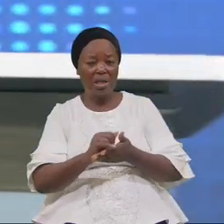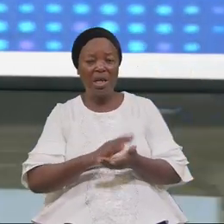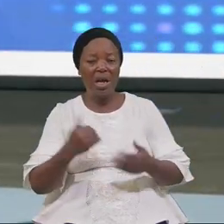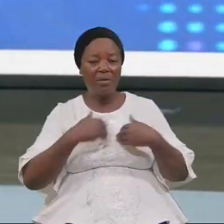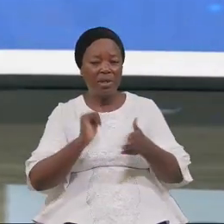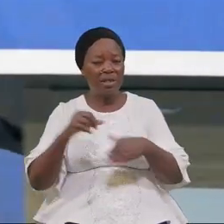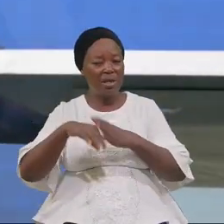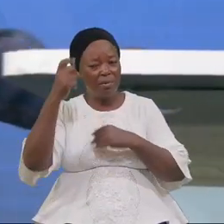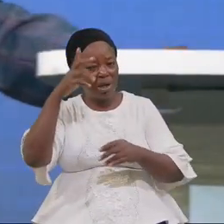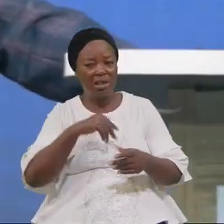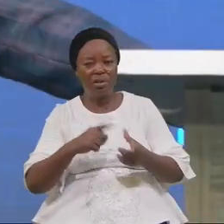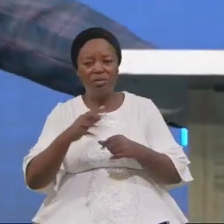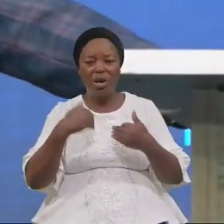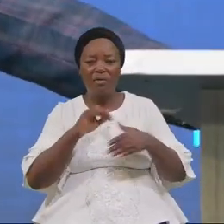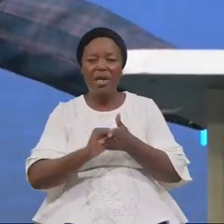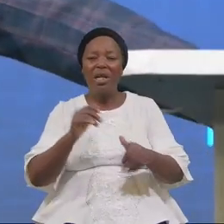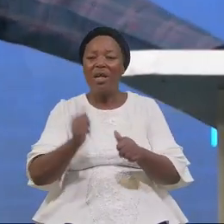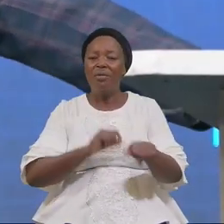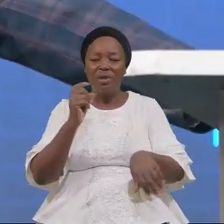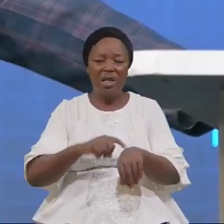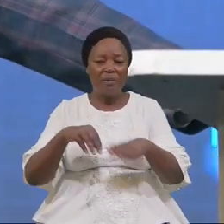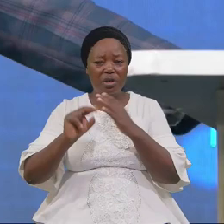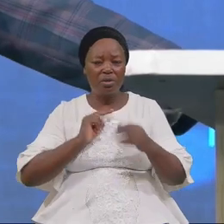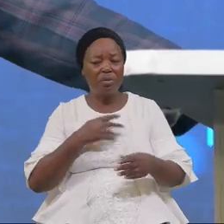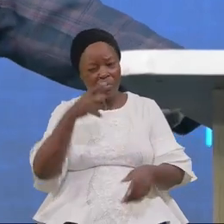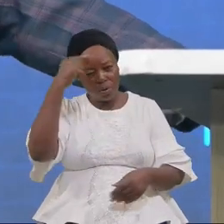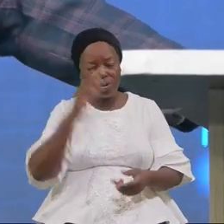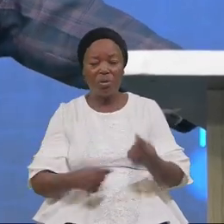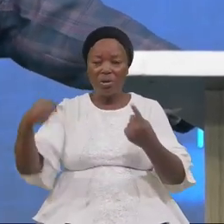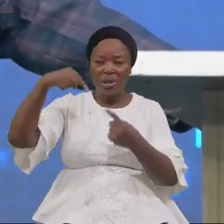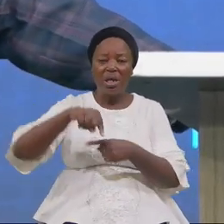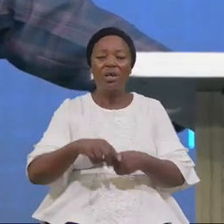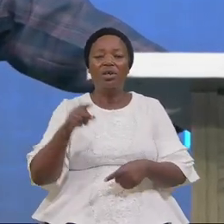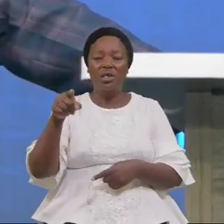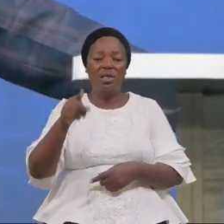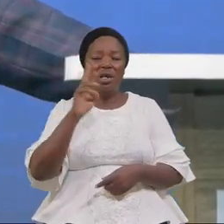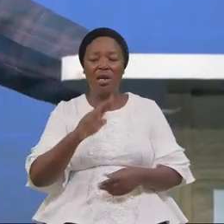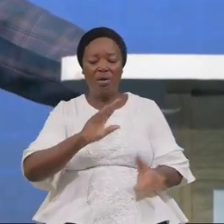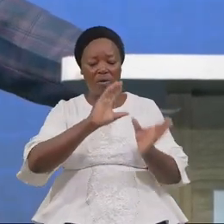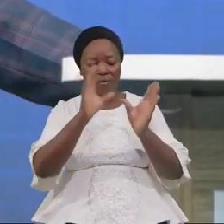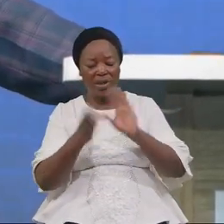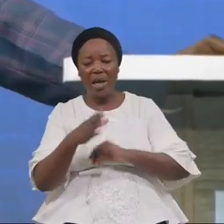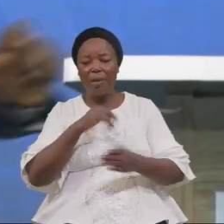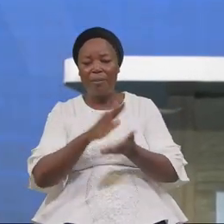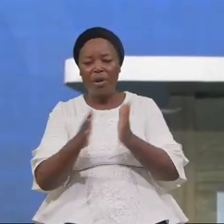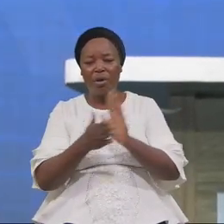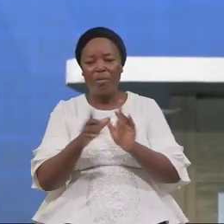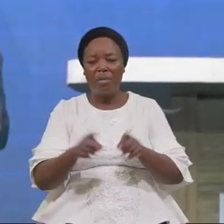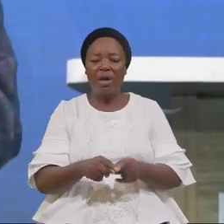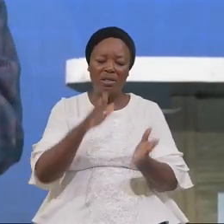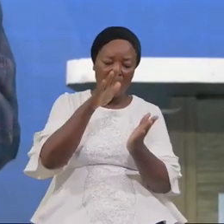the time, because except ye be converted and become as little children,